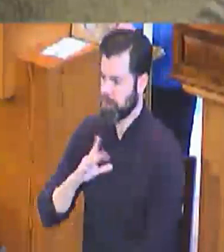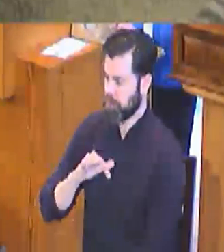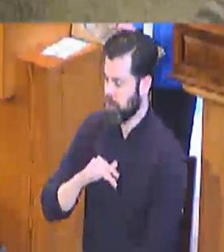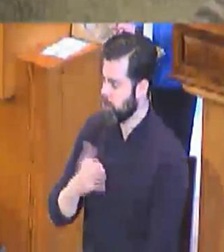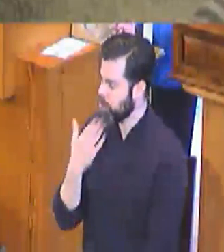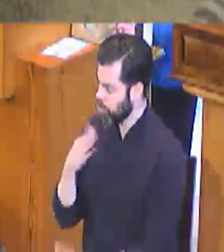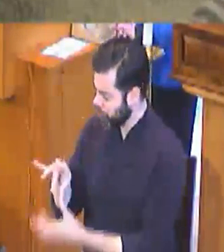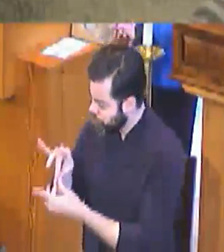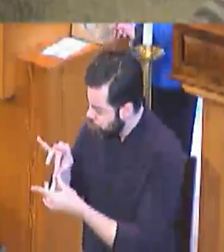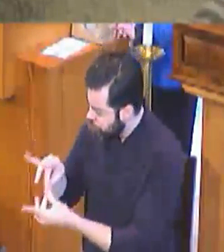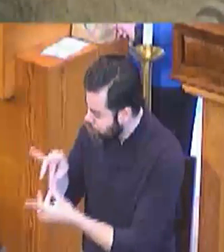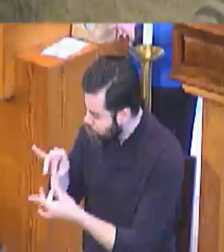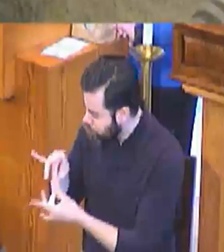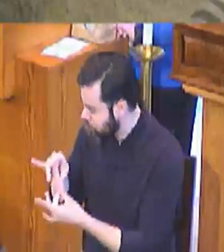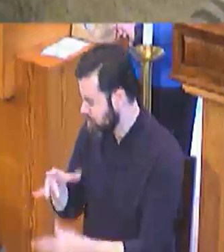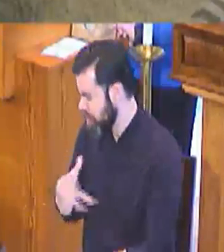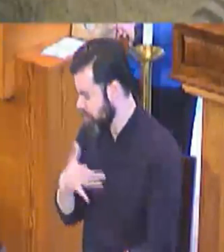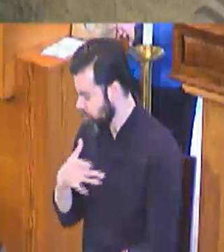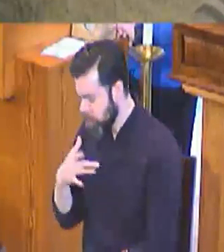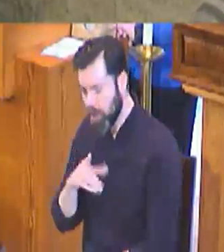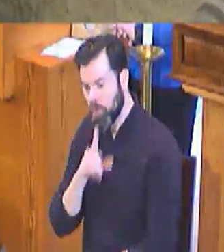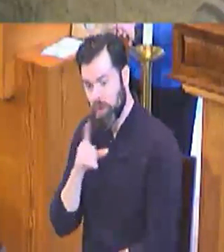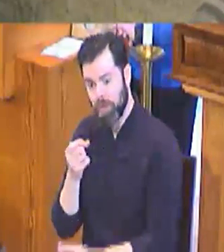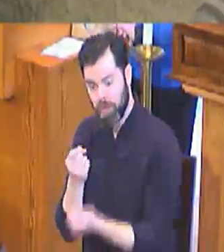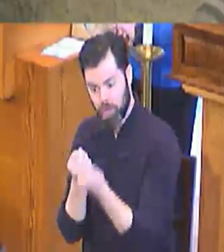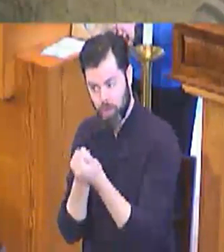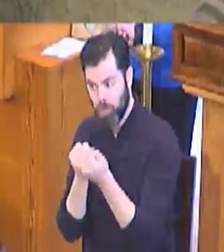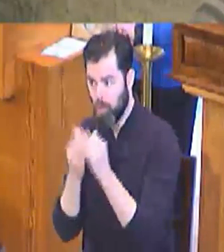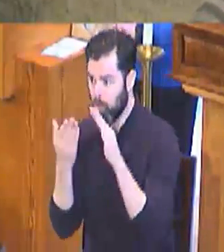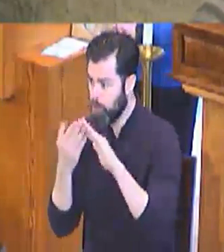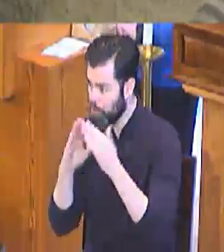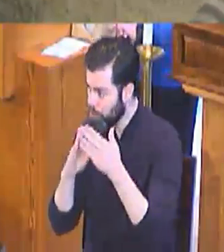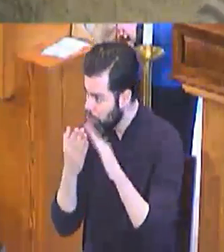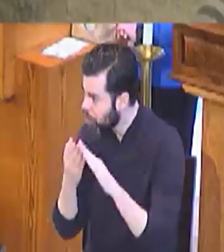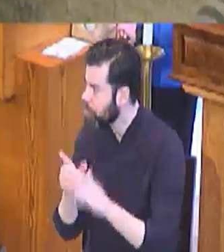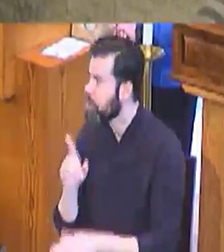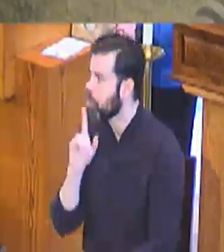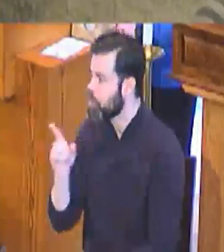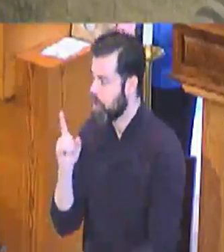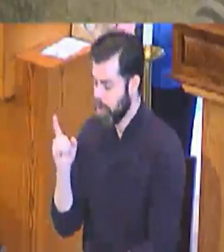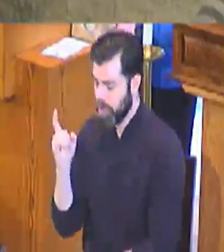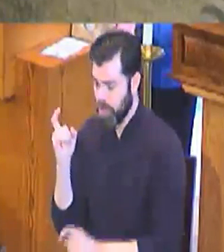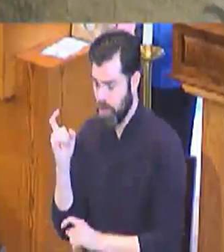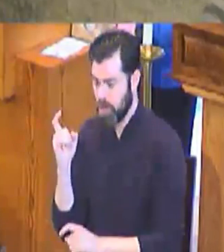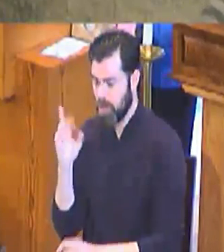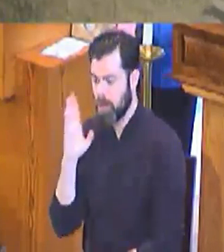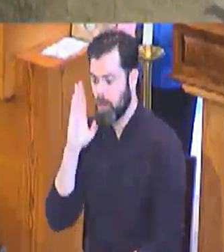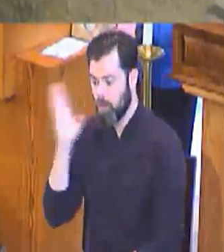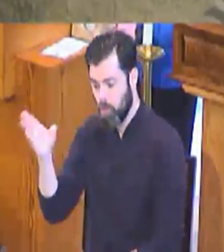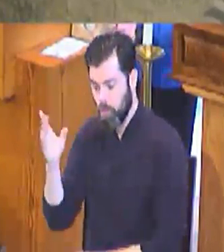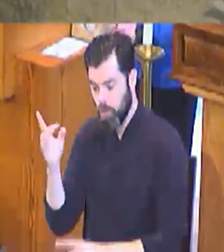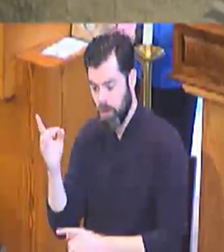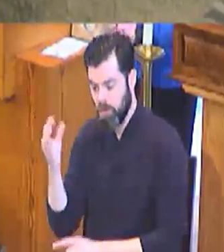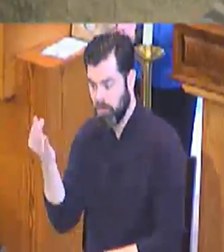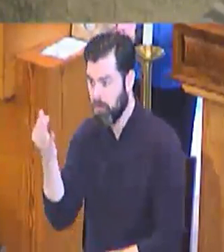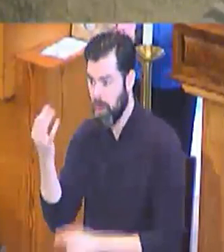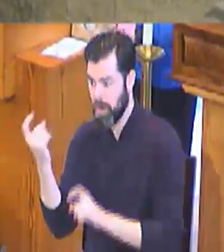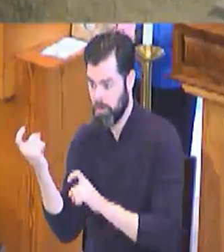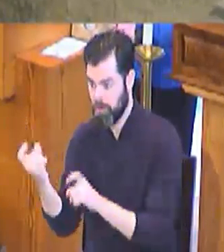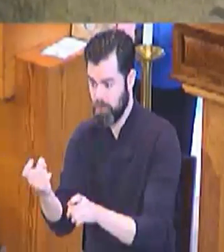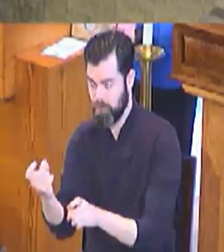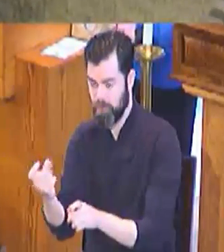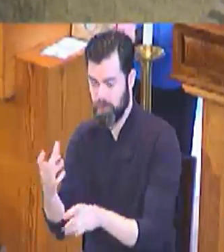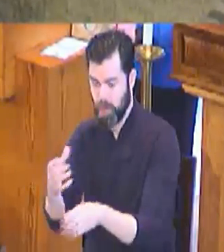bonding experience. They got to feel like they're making a difference, and you know, it'll be delivered on Friday, so they'll be able to get food. It's